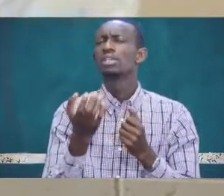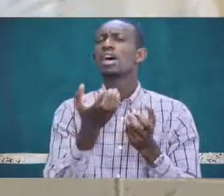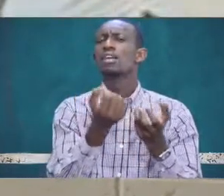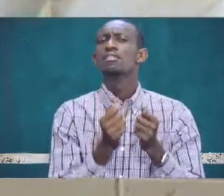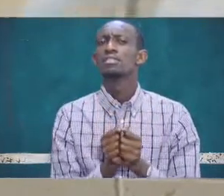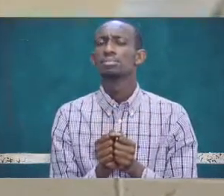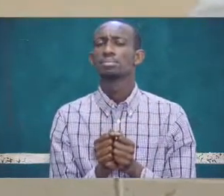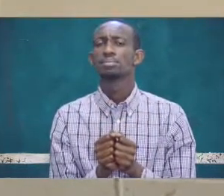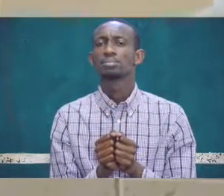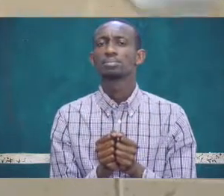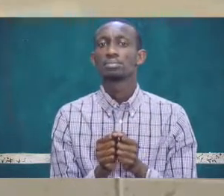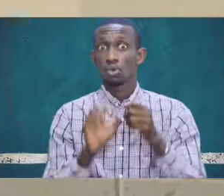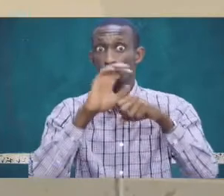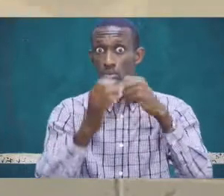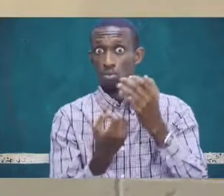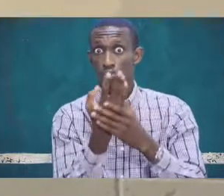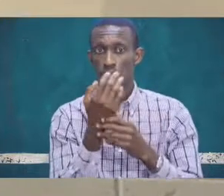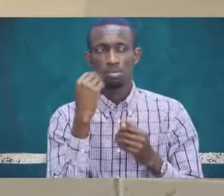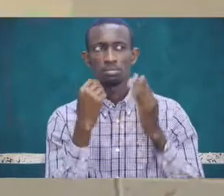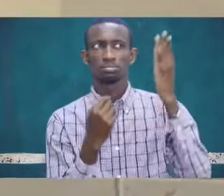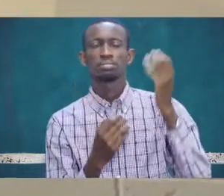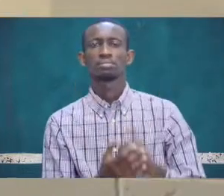product that will be formed will be